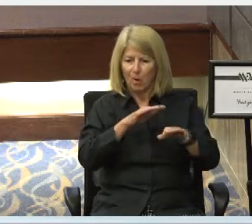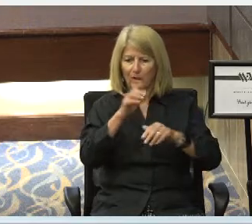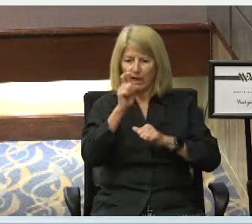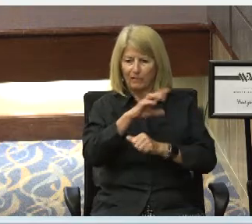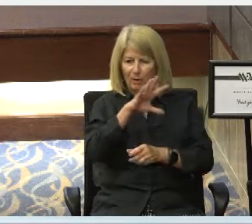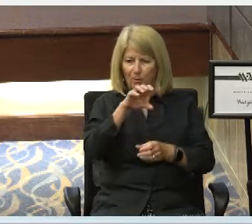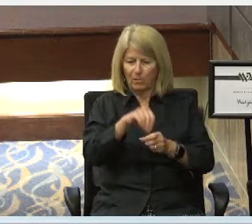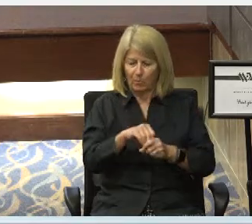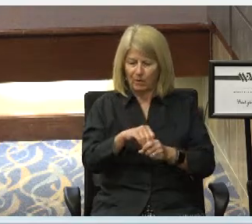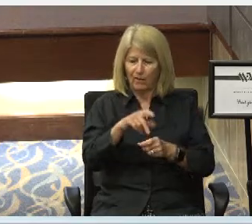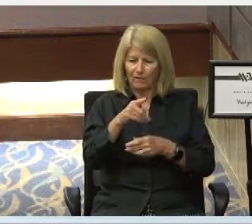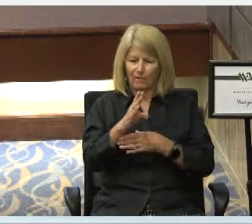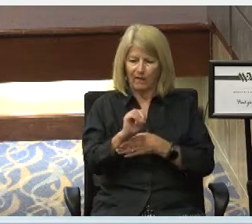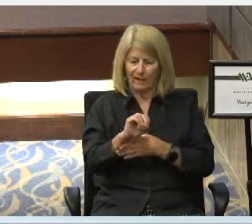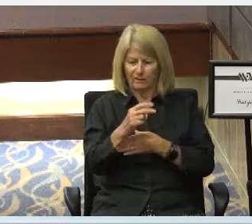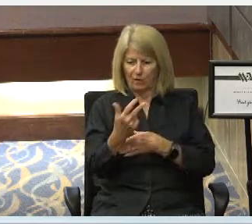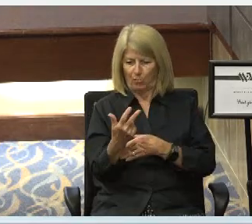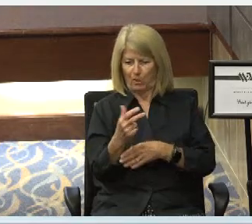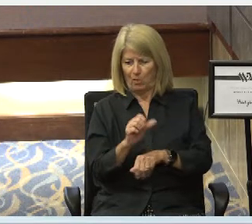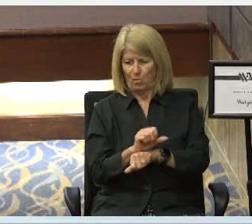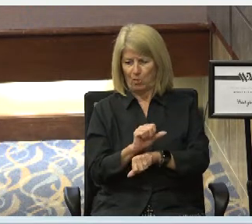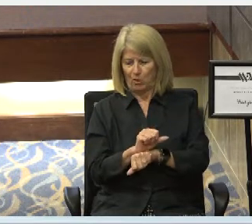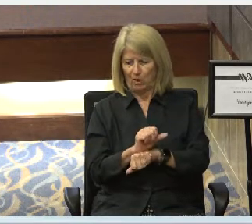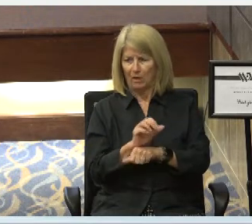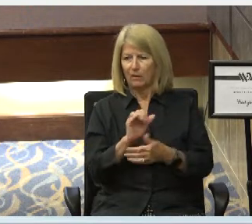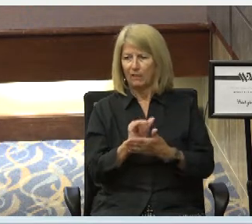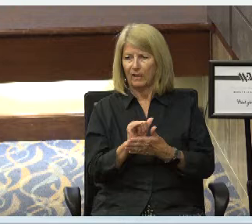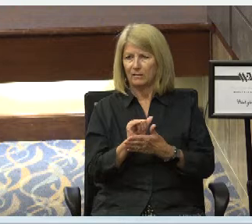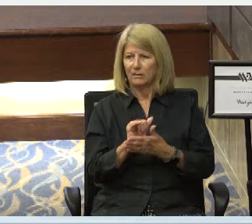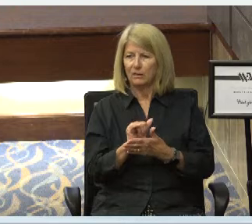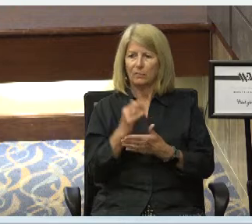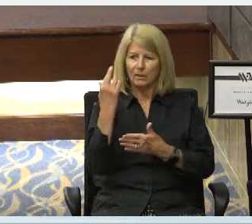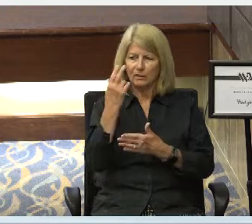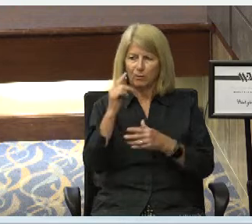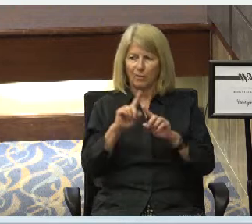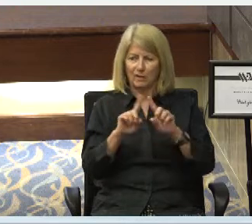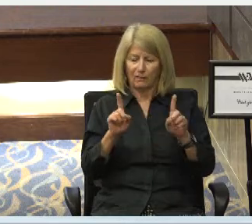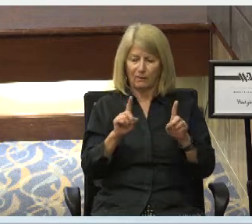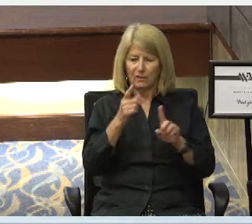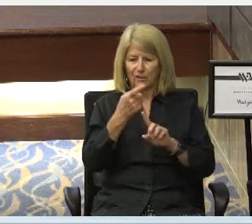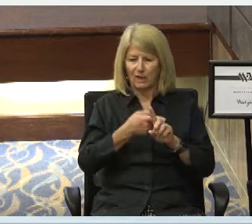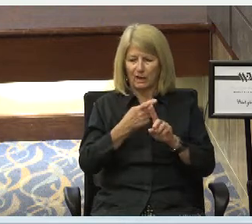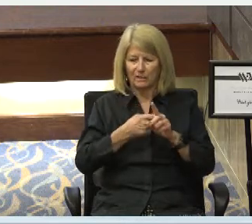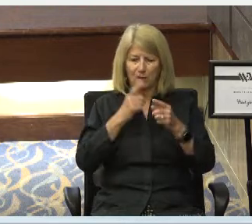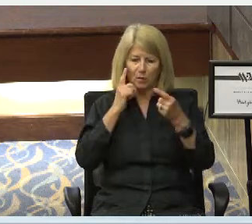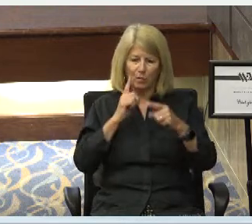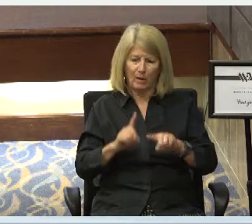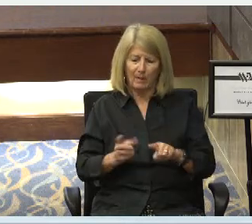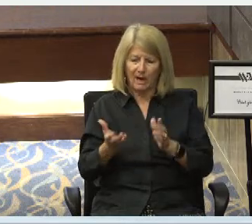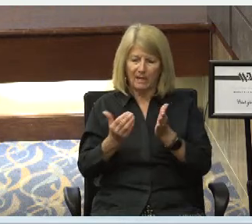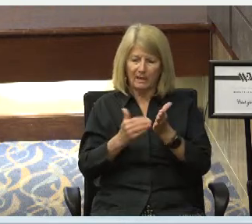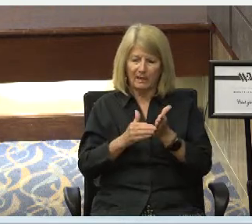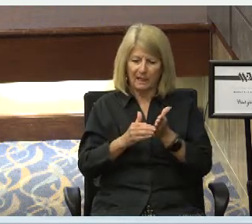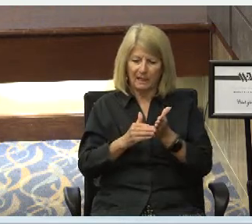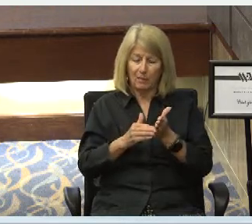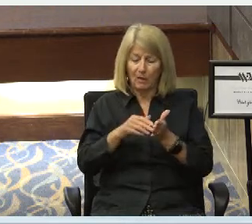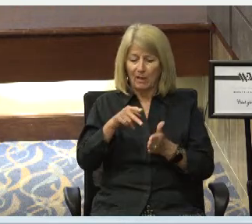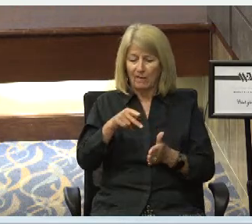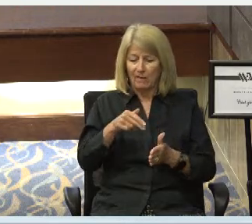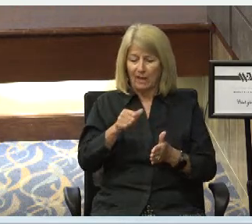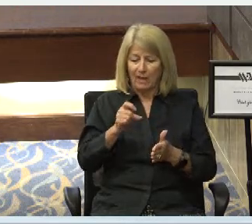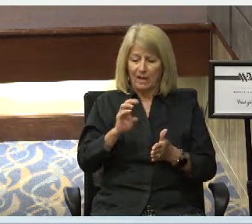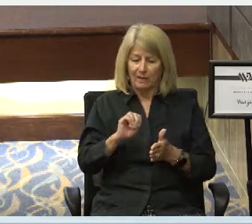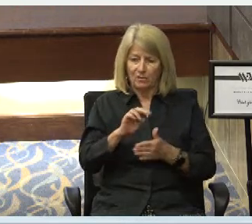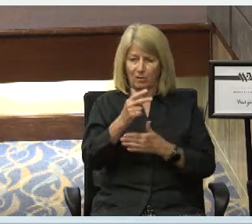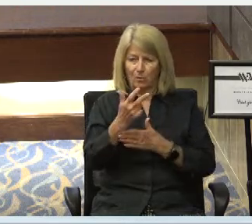3. So there's a tight relationship between those 2 things there. The lease agreement is just, again, with this phase 3